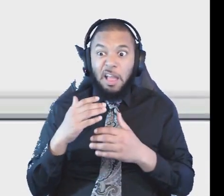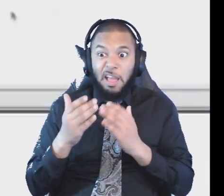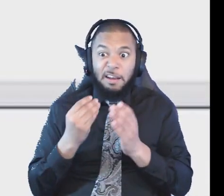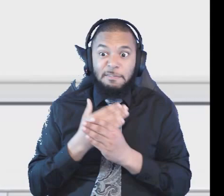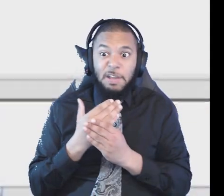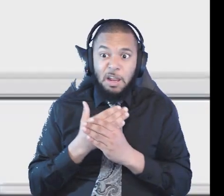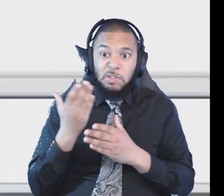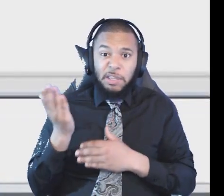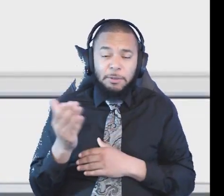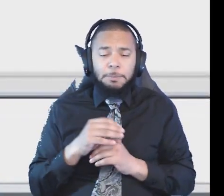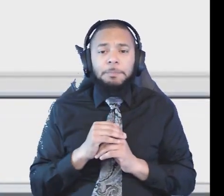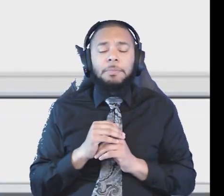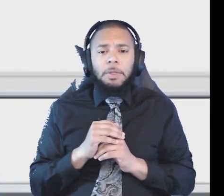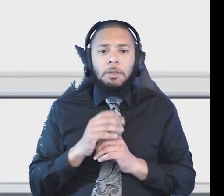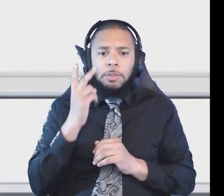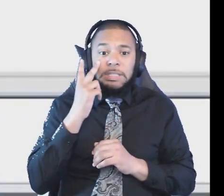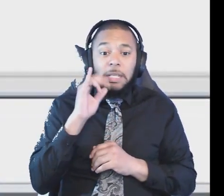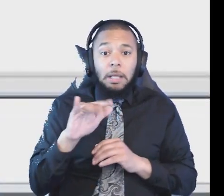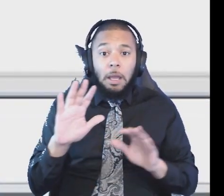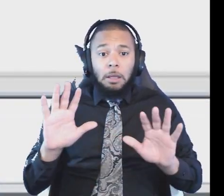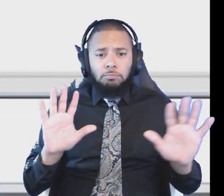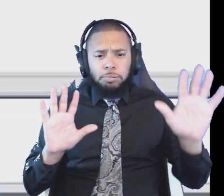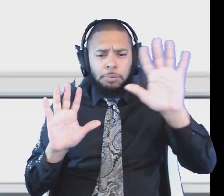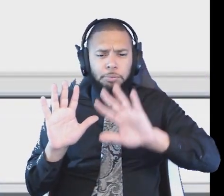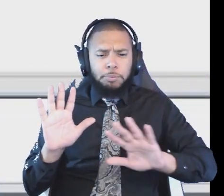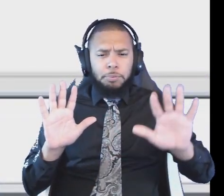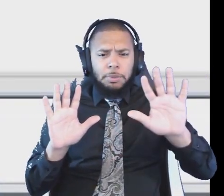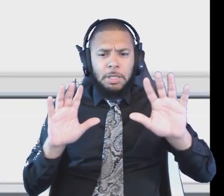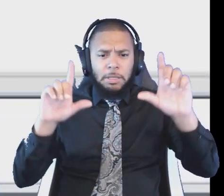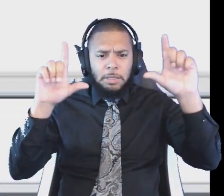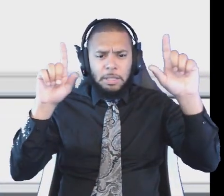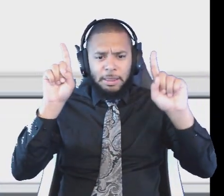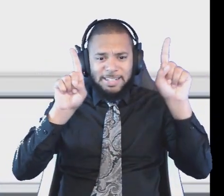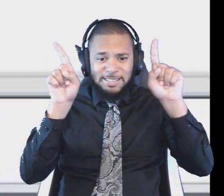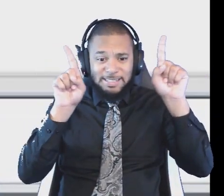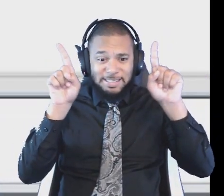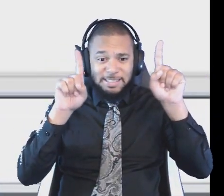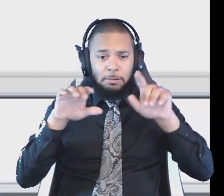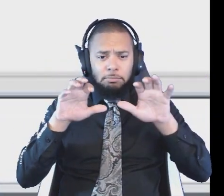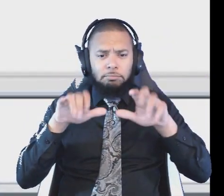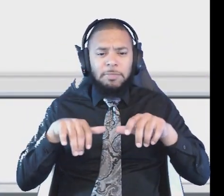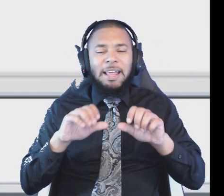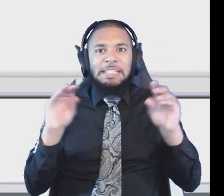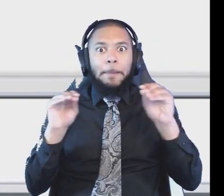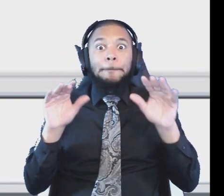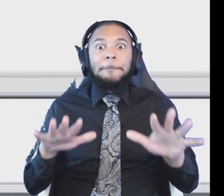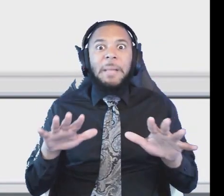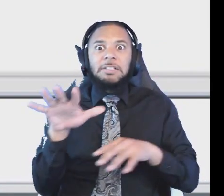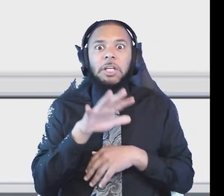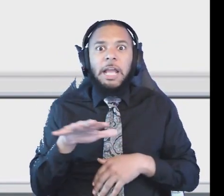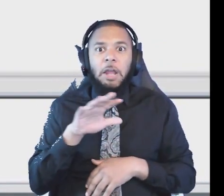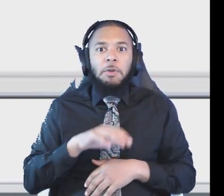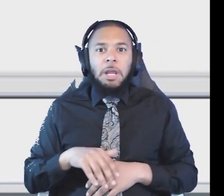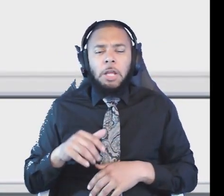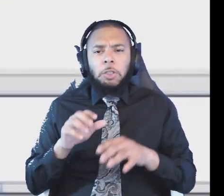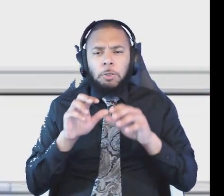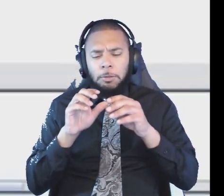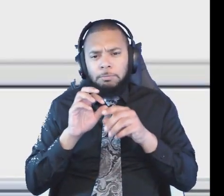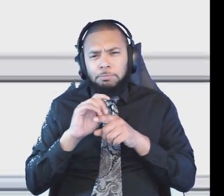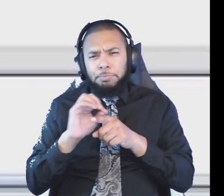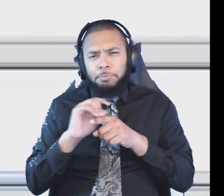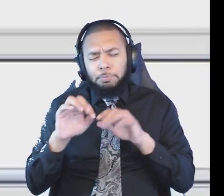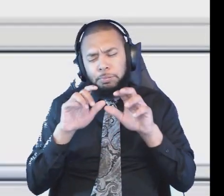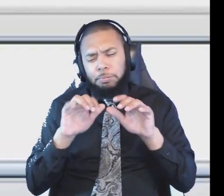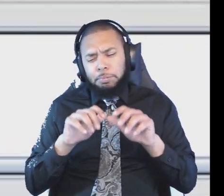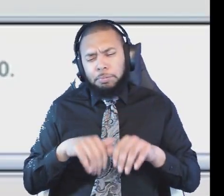Then I see this big area in here. That's where all the magic happens. That's where all of your programming is going to take place.